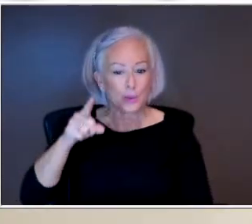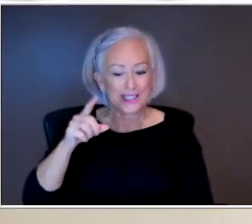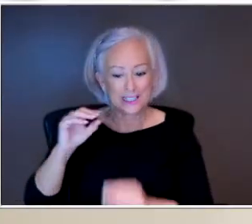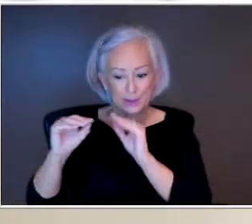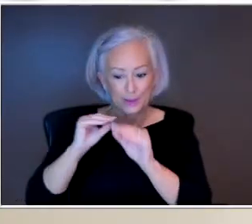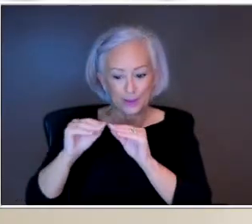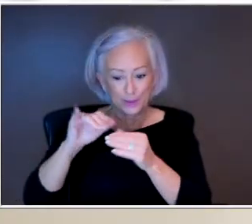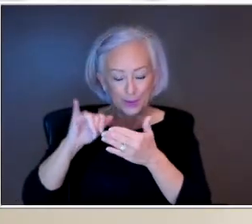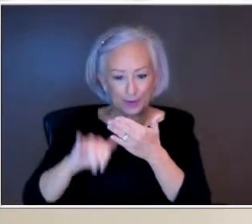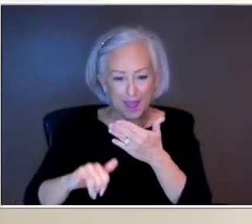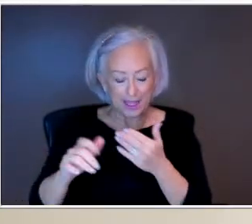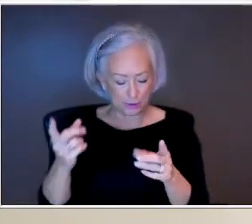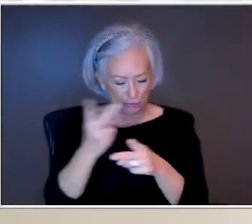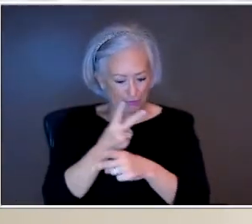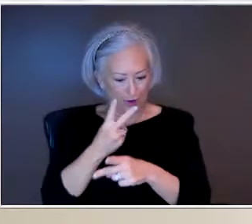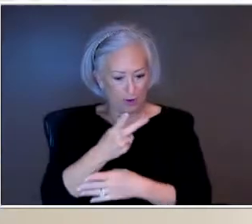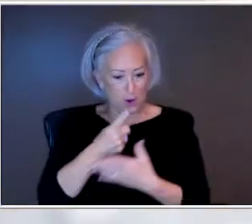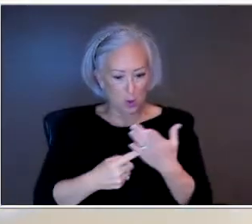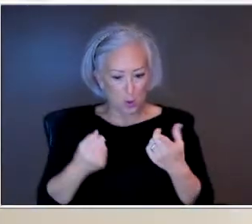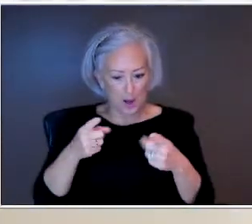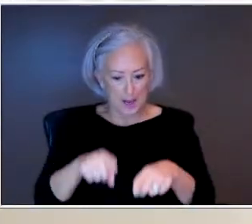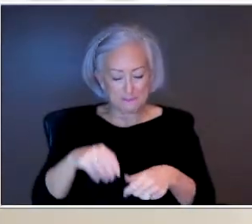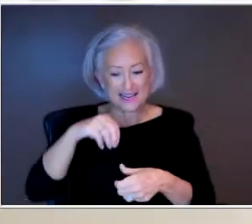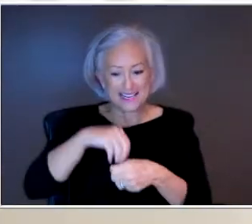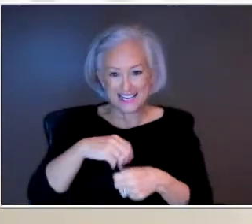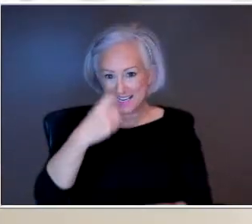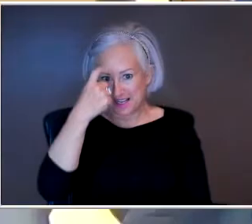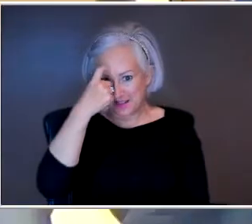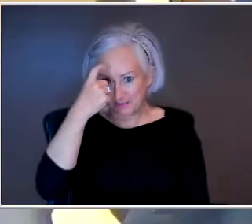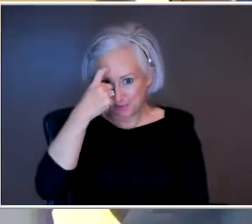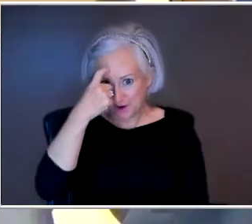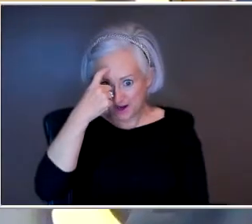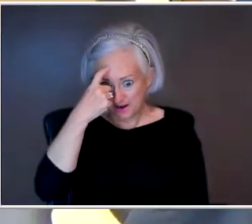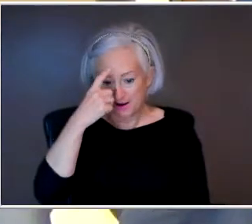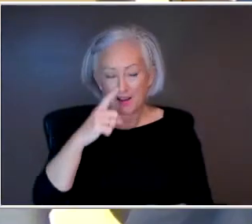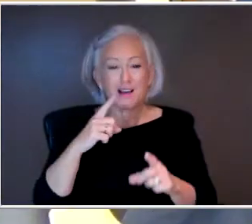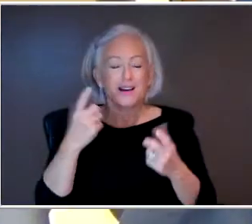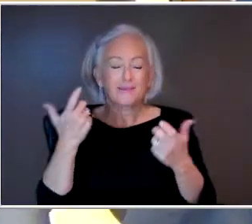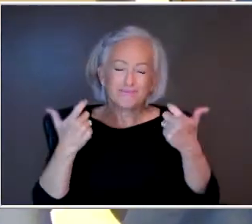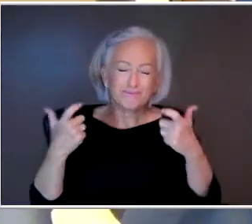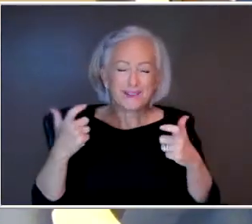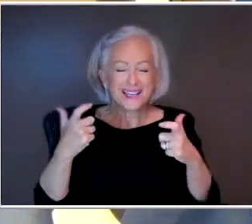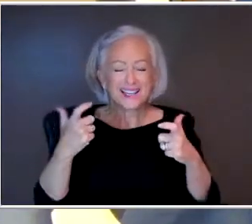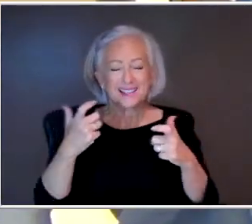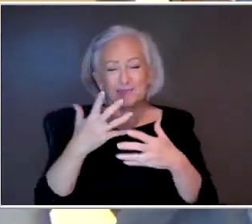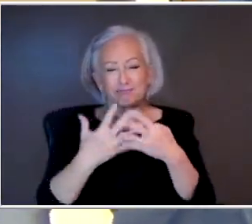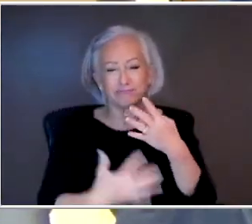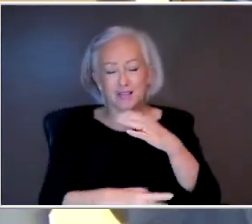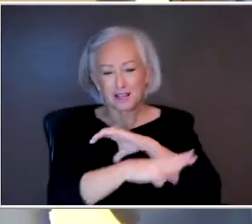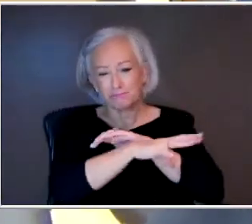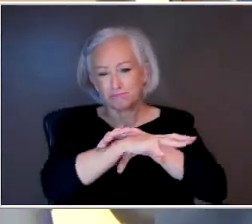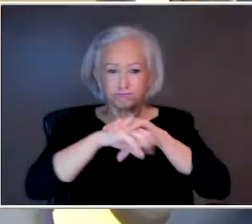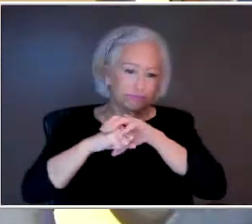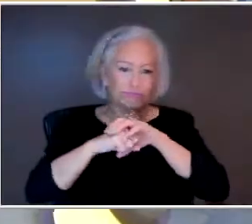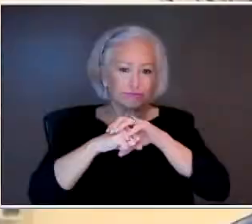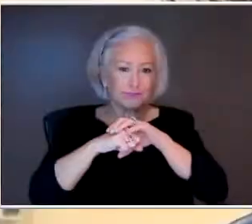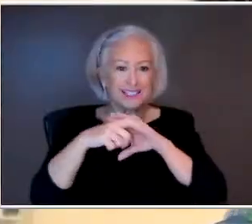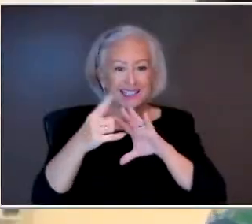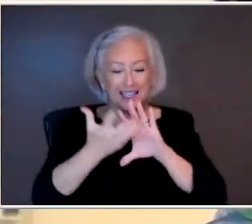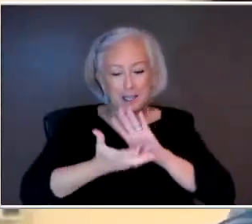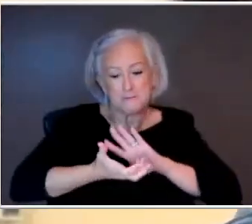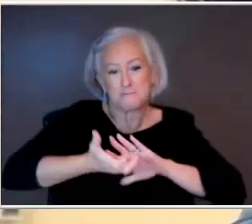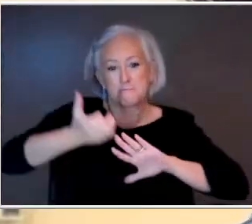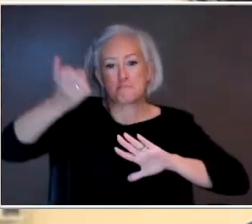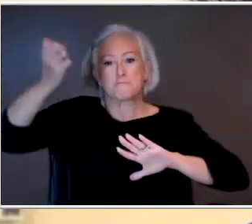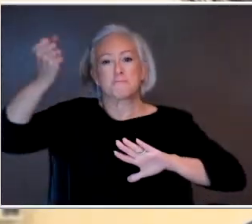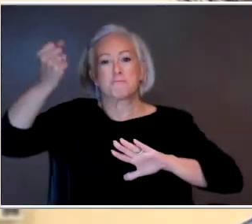large blood clot that had obstructed the major blood vessel in the brain. Dr. Koji Ebersol extracted the blood clot and completely